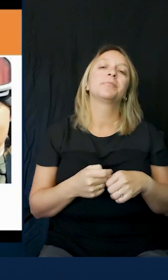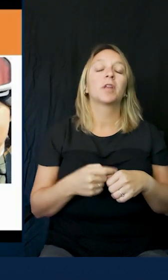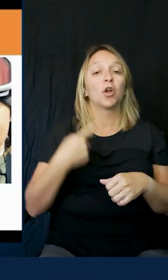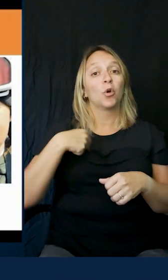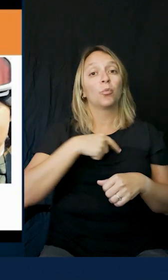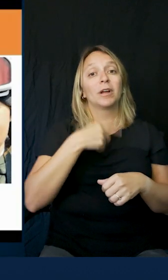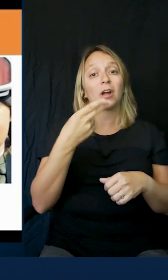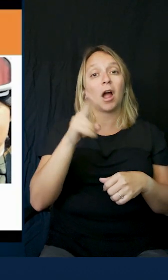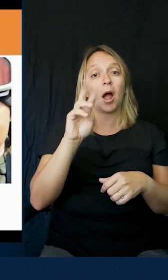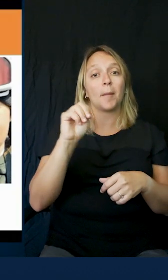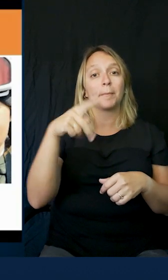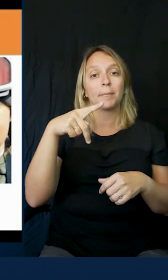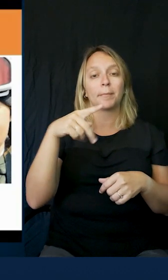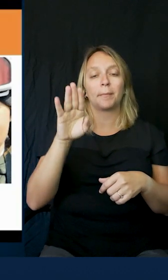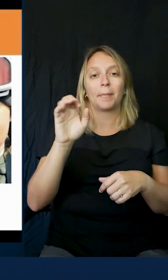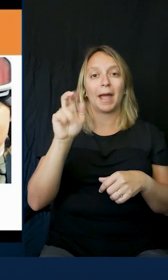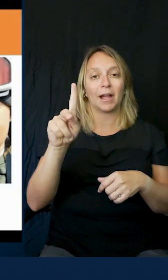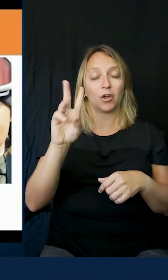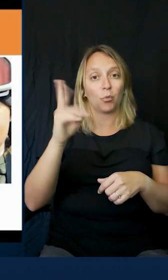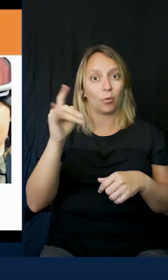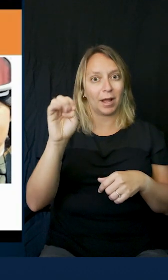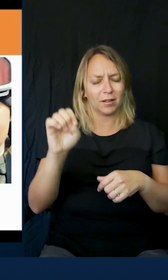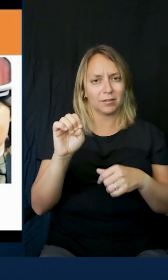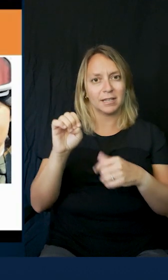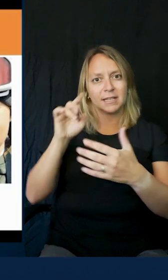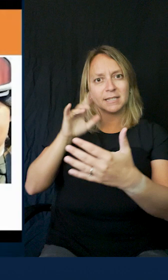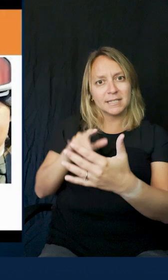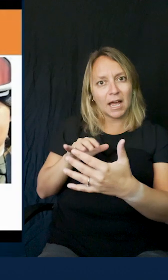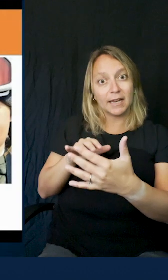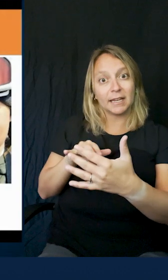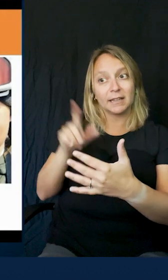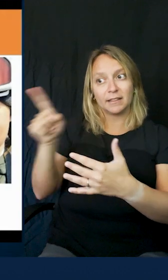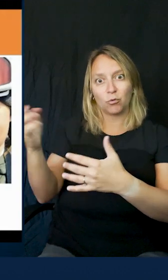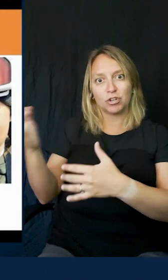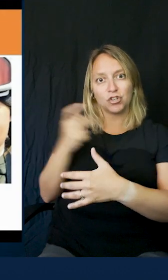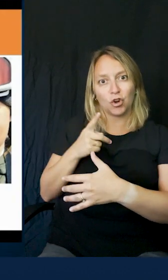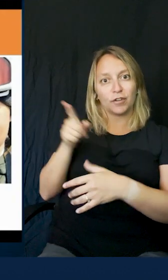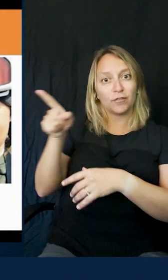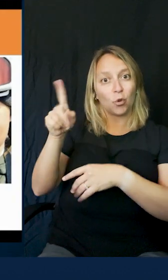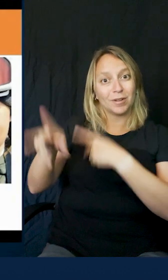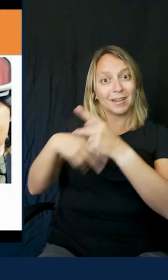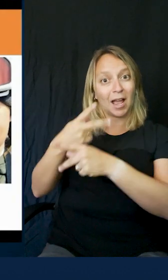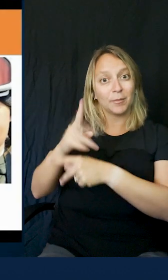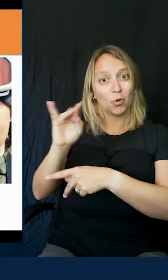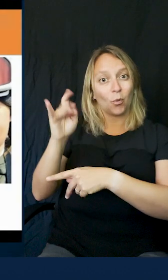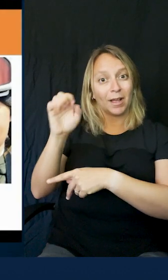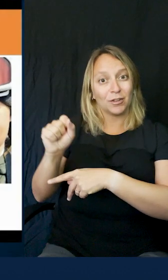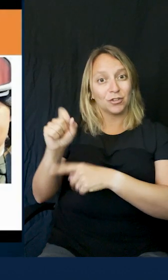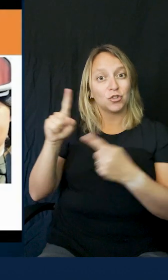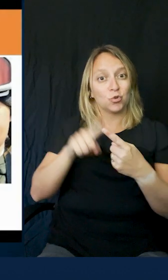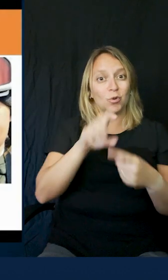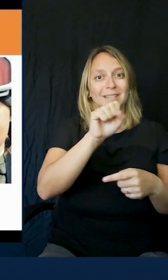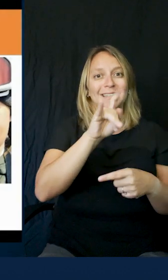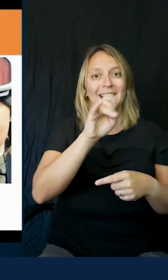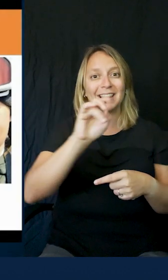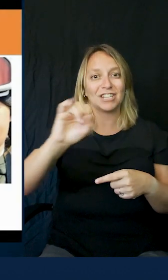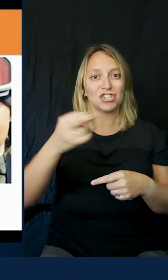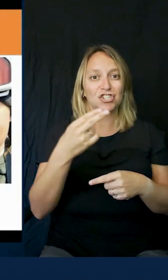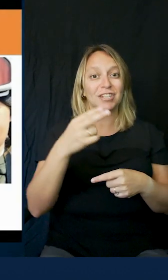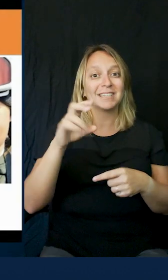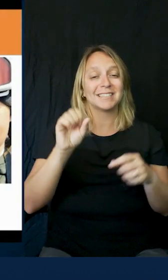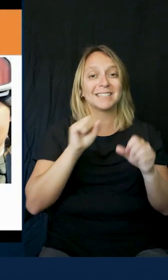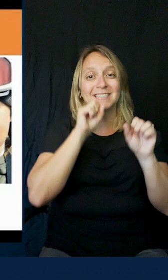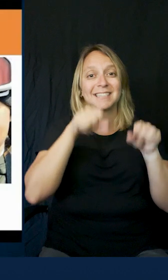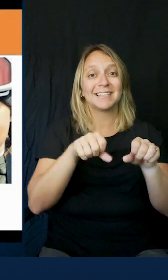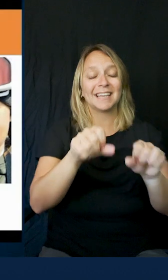whale organization studying the return of humpback whales to the Salish Sea. And then the photo on the right is myself and my husband in 2018 on